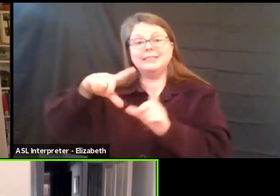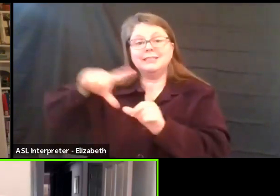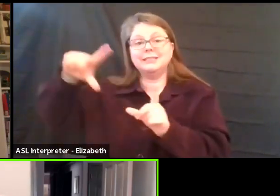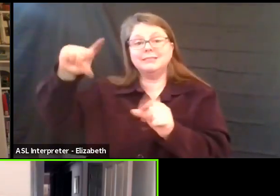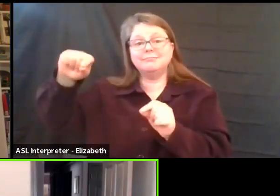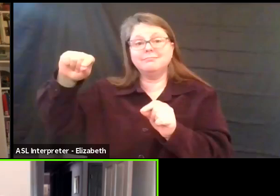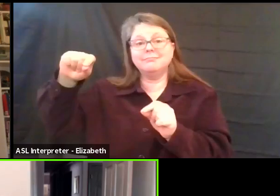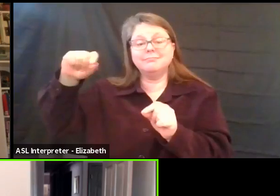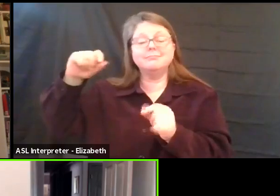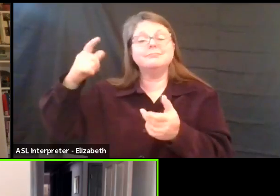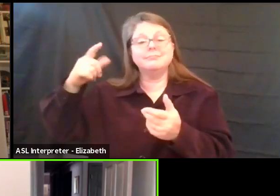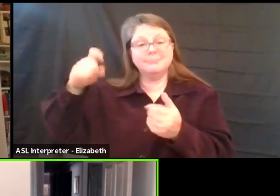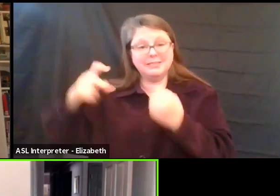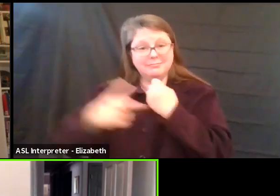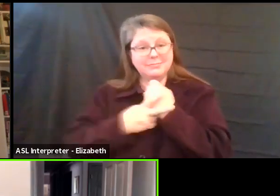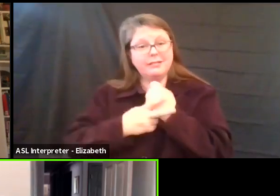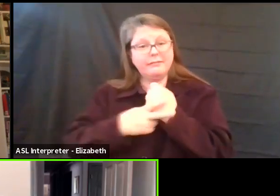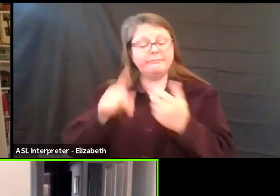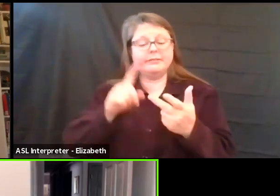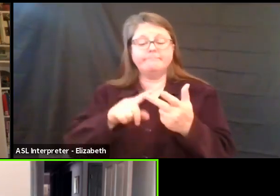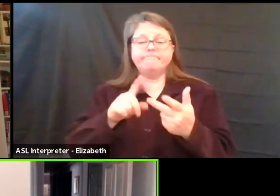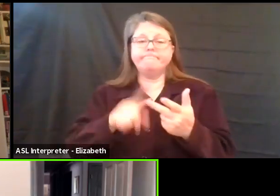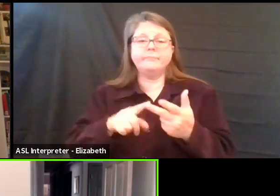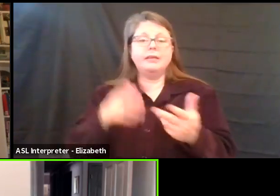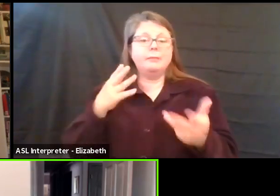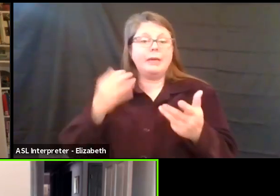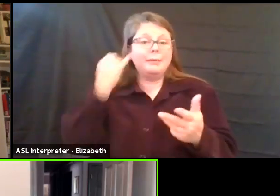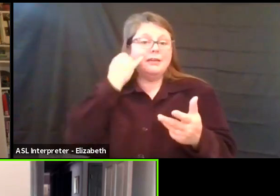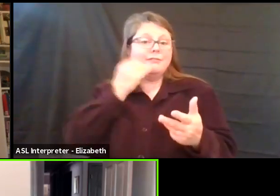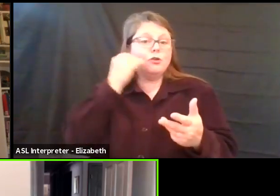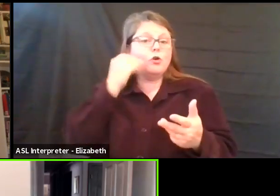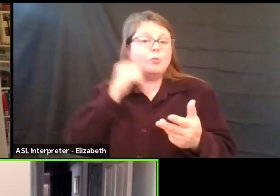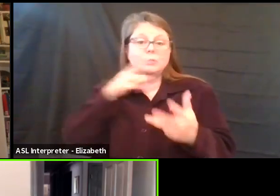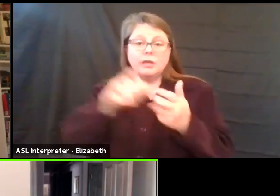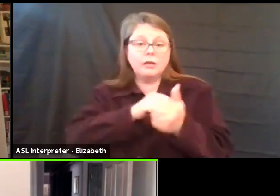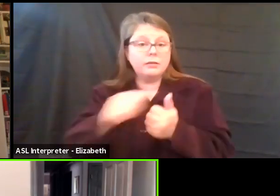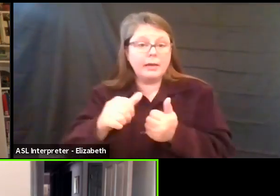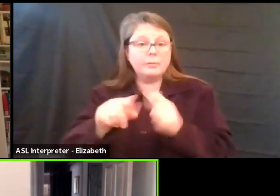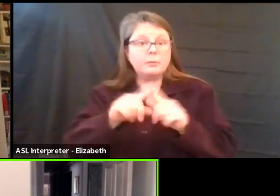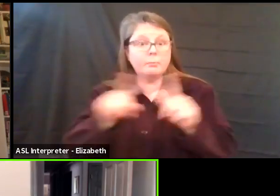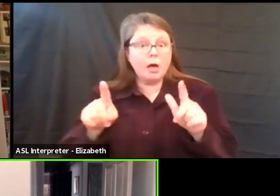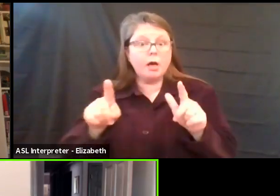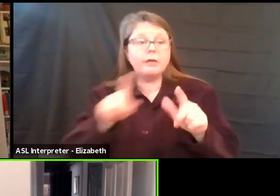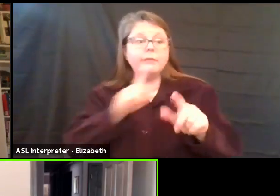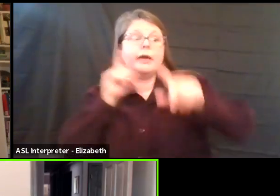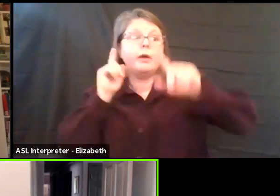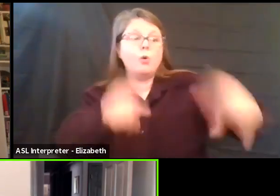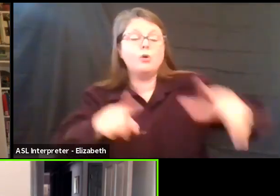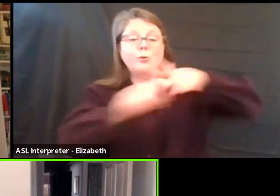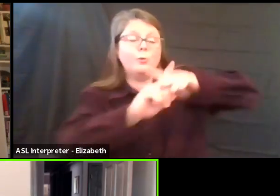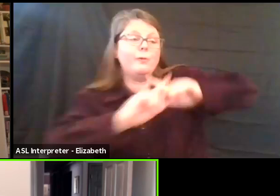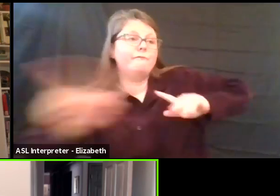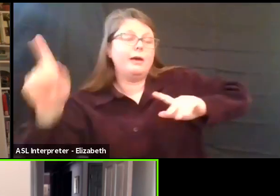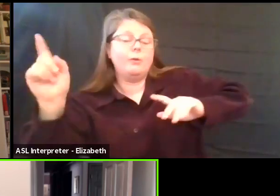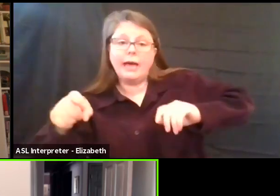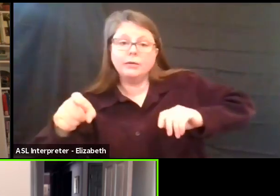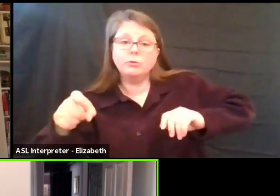some coverage if you were ordered to evacuate because a fire was coming. Check with your insurance company on that.